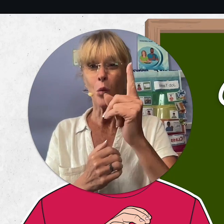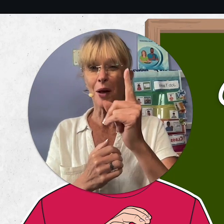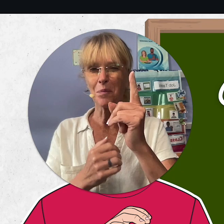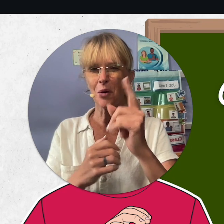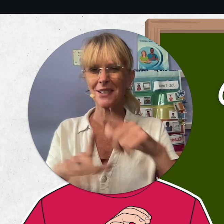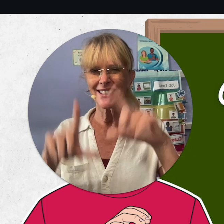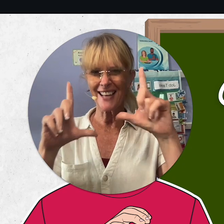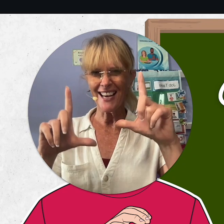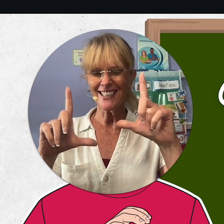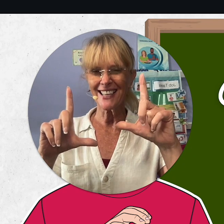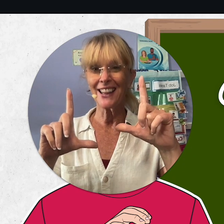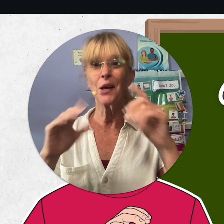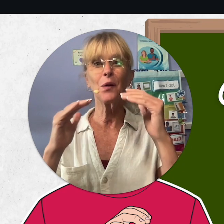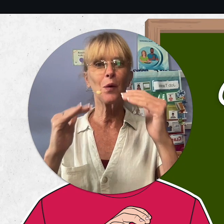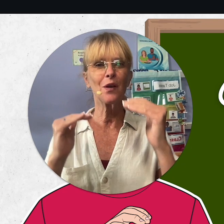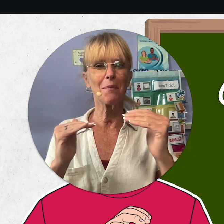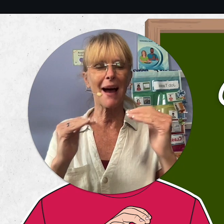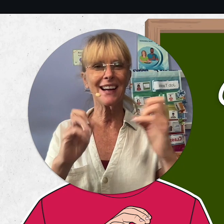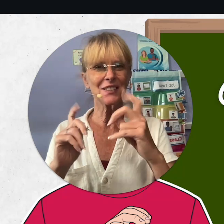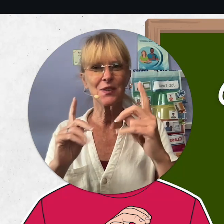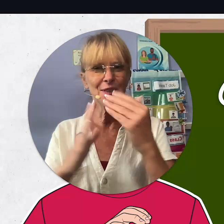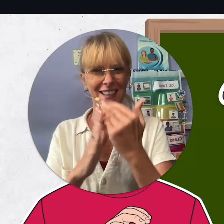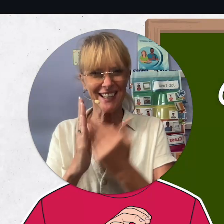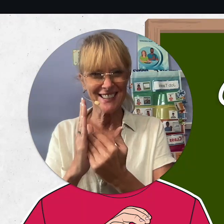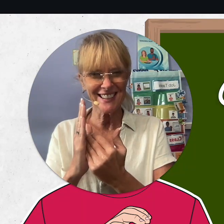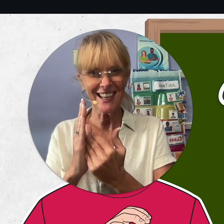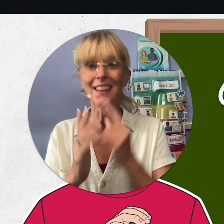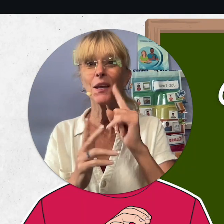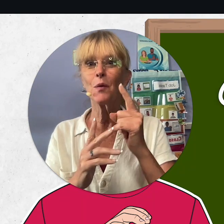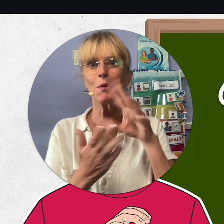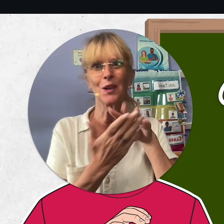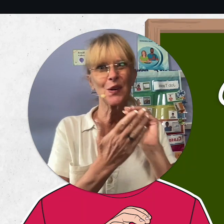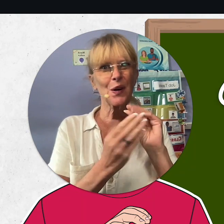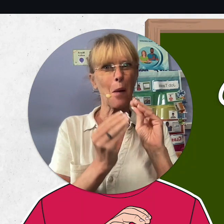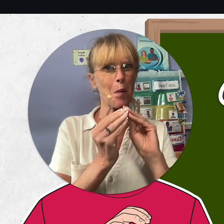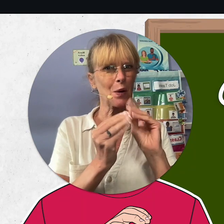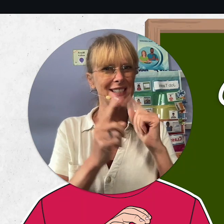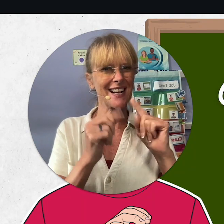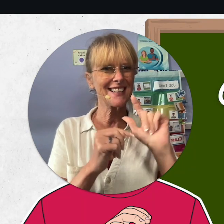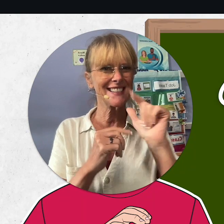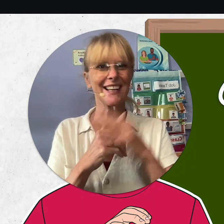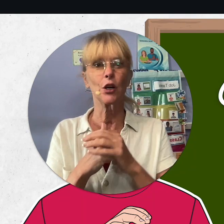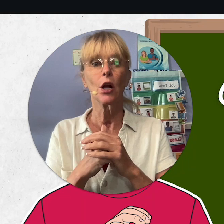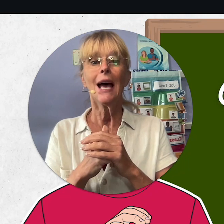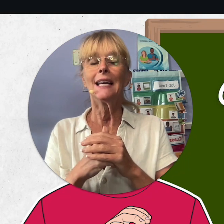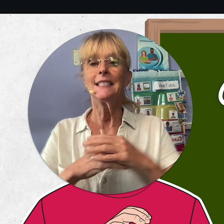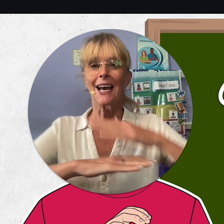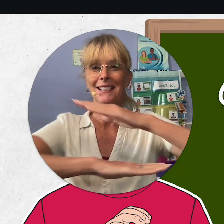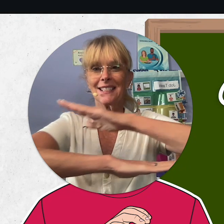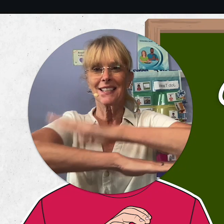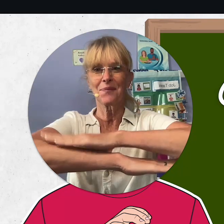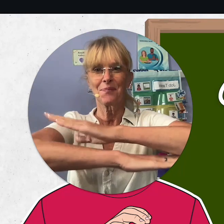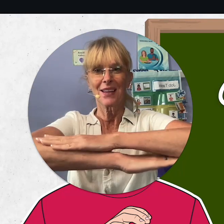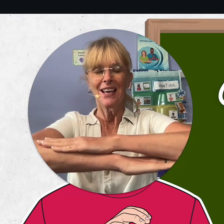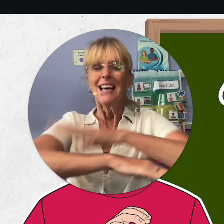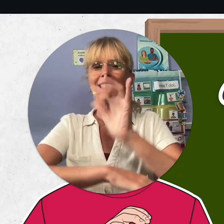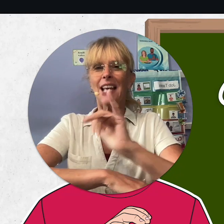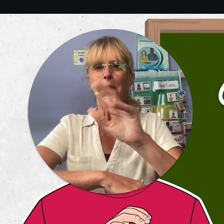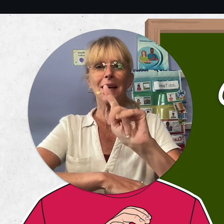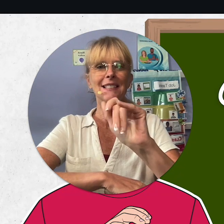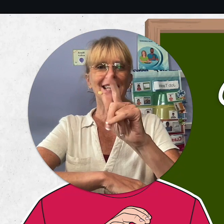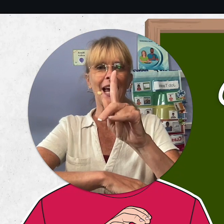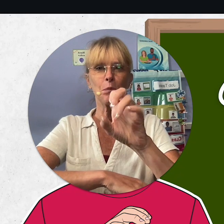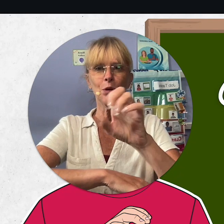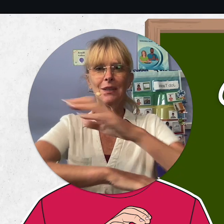Okay, one more set and then we'll get back to the lesson and then we will learn more signs later. Desk.